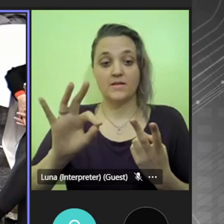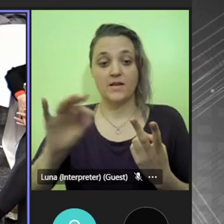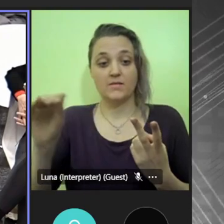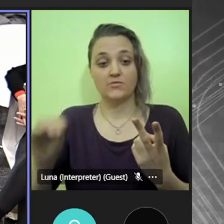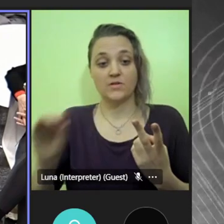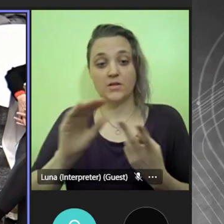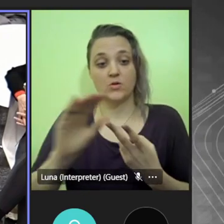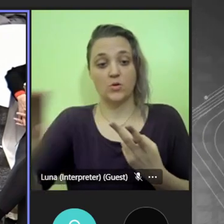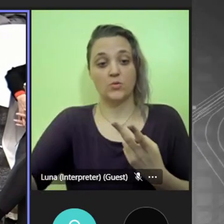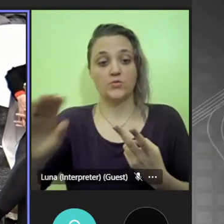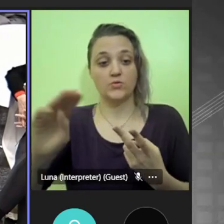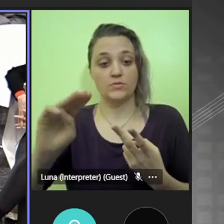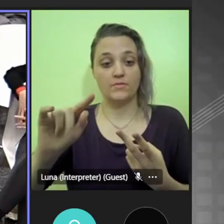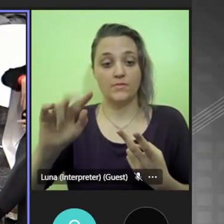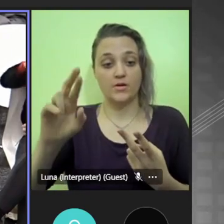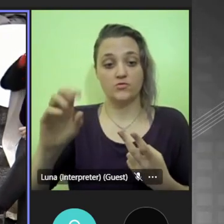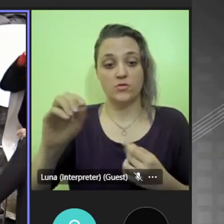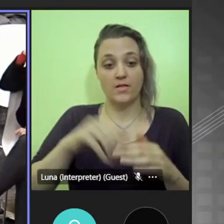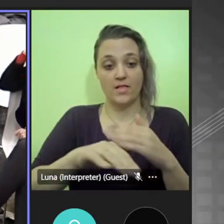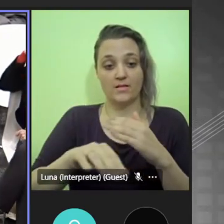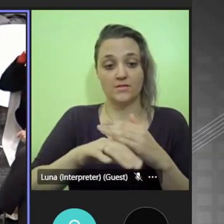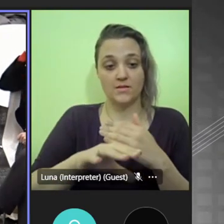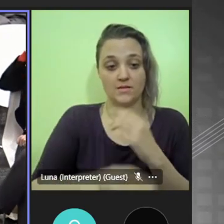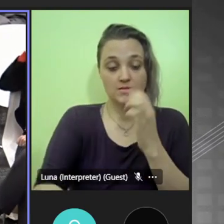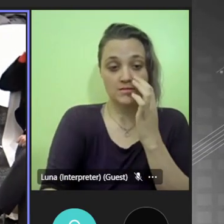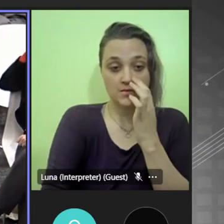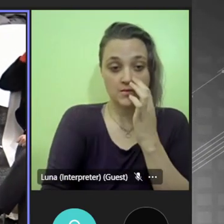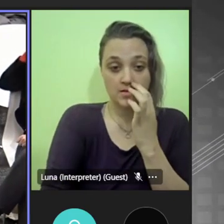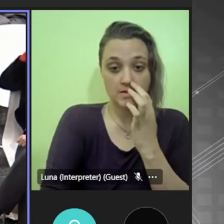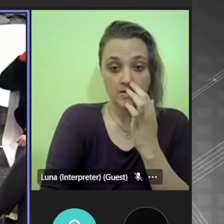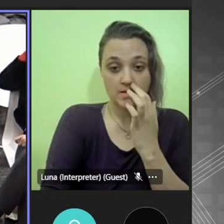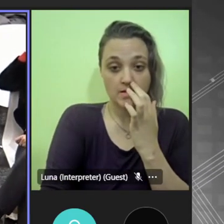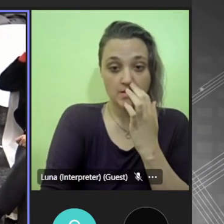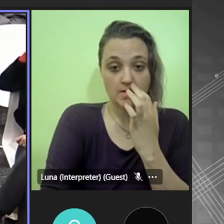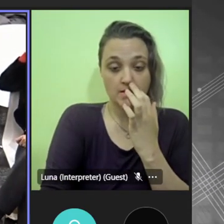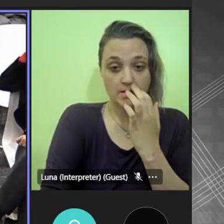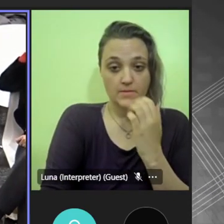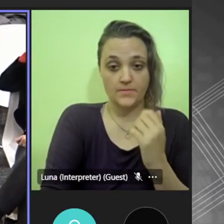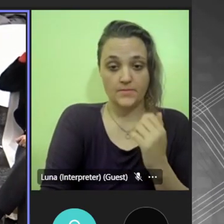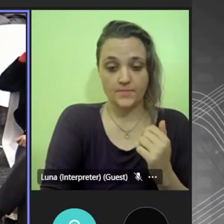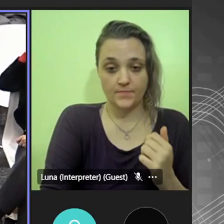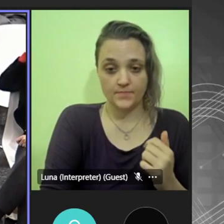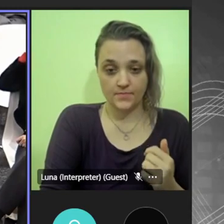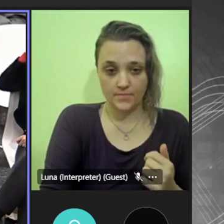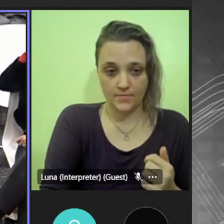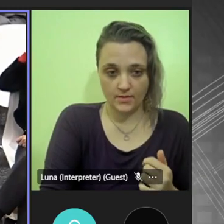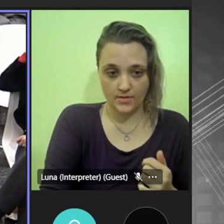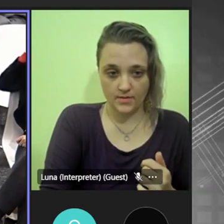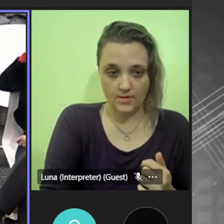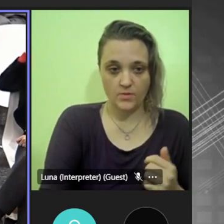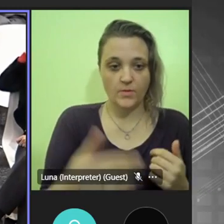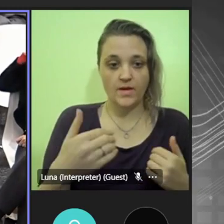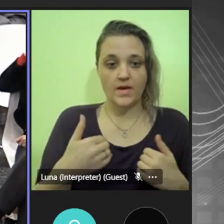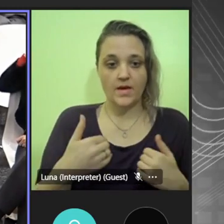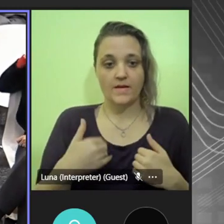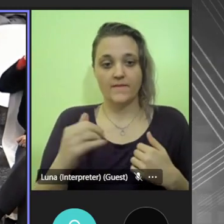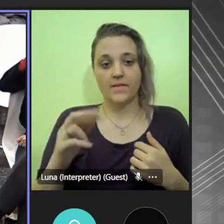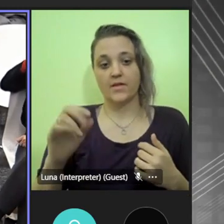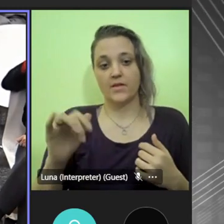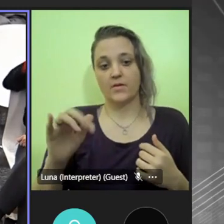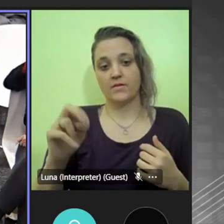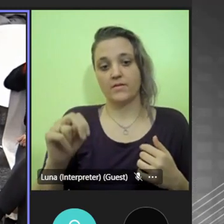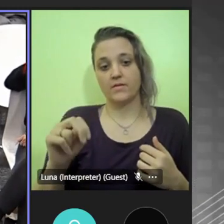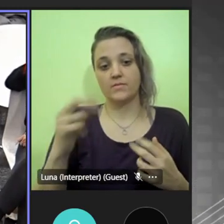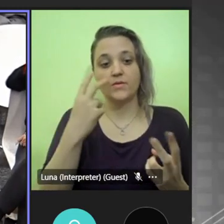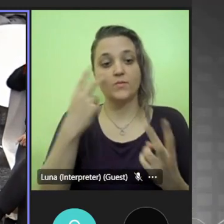and 90% could go to Metro Access. Kaylin was a member of Metro Access now. We have the Kaylin Braggs